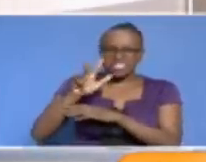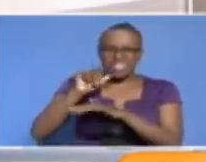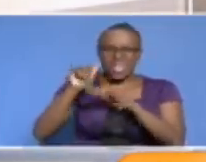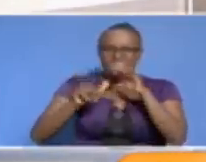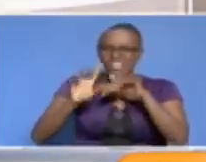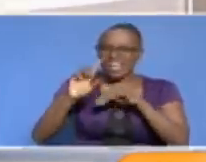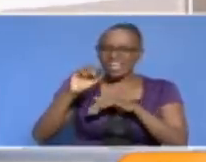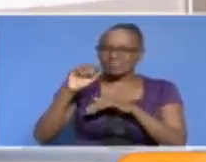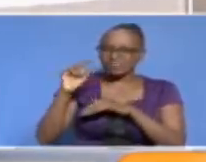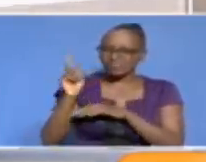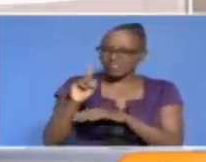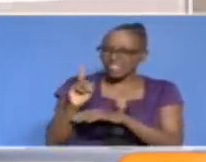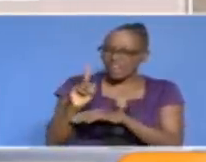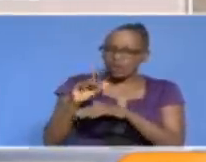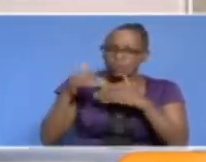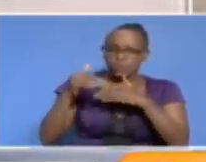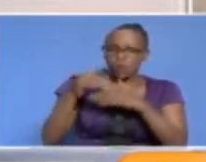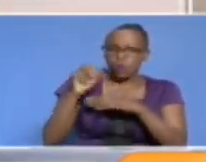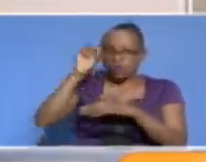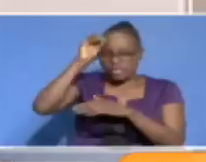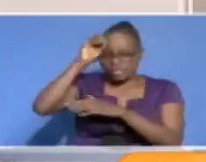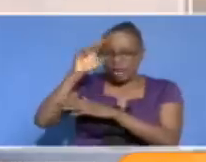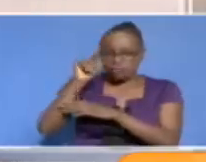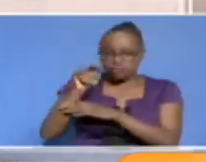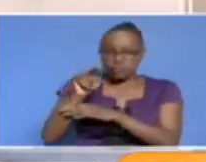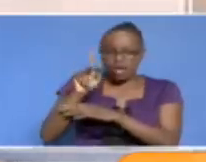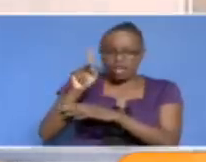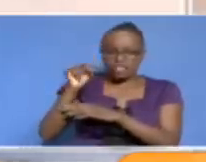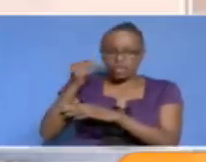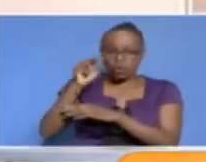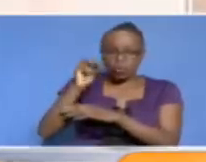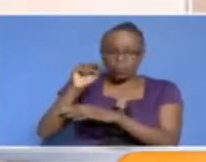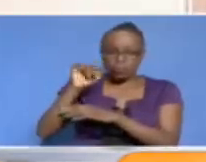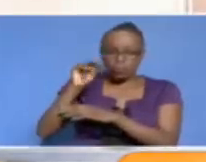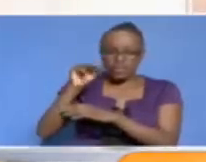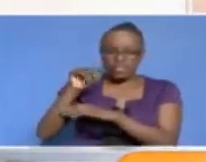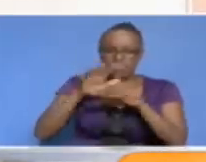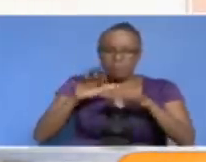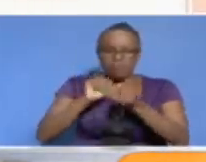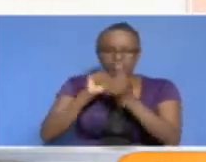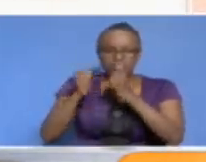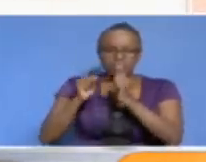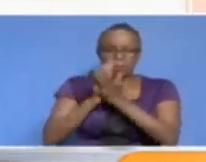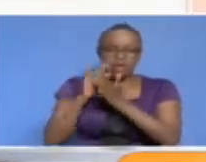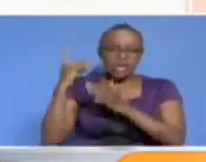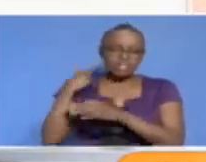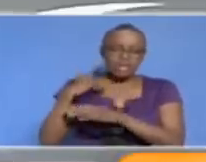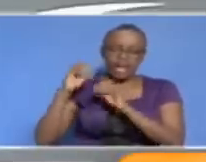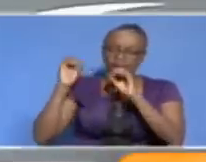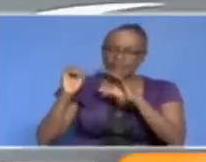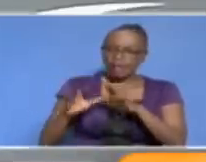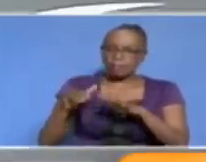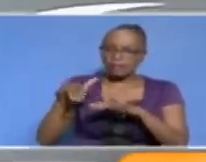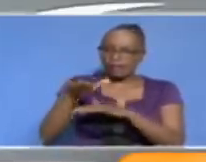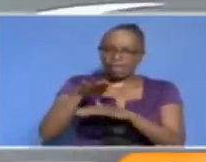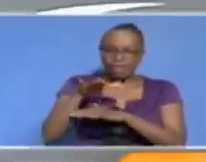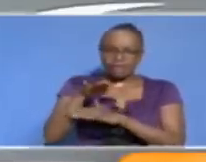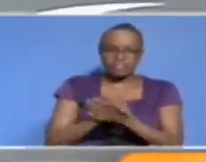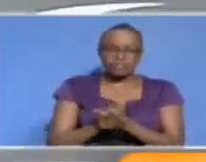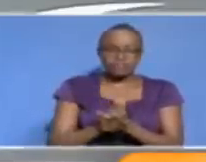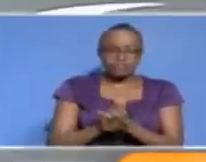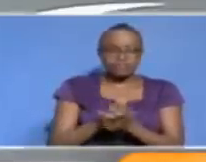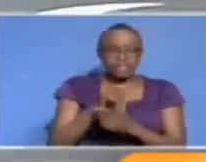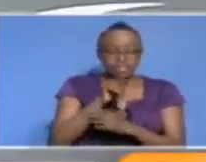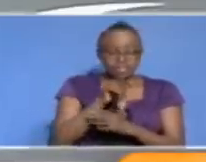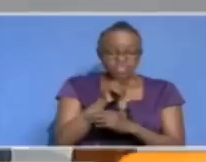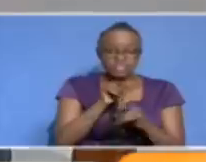County, especially the stadium Kihumbuini and the market, which has been turned to Dandora dumping site. No, we're handling